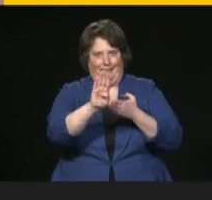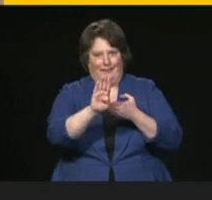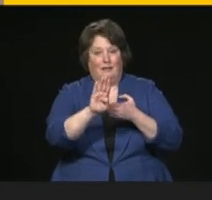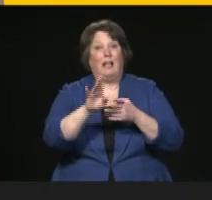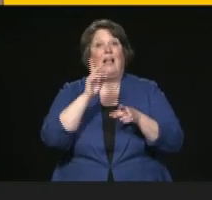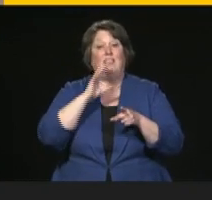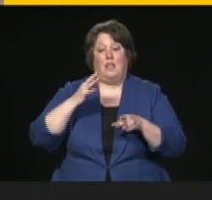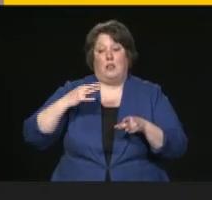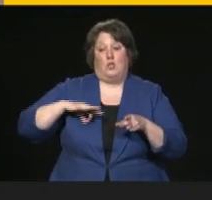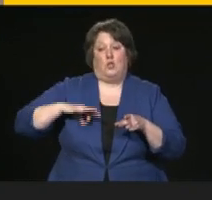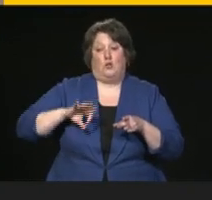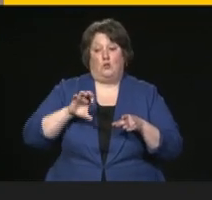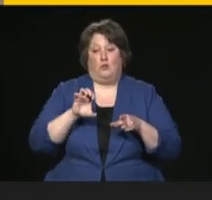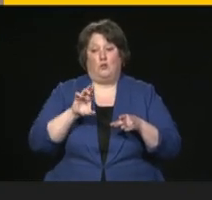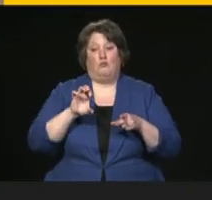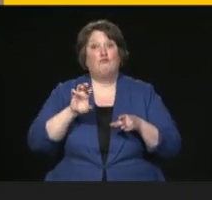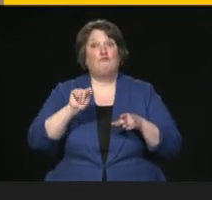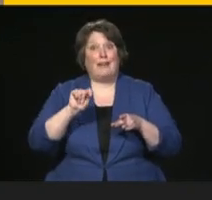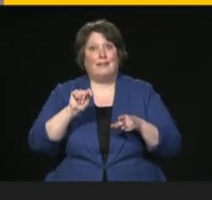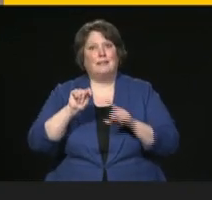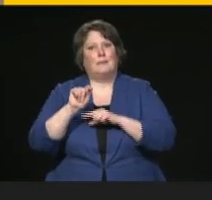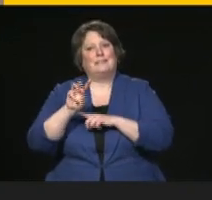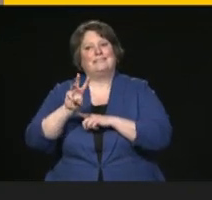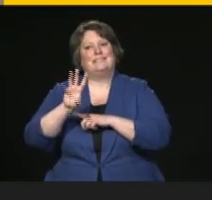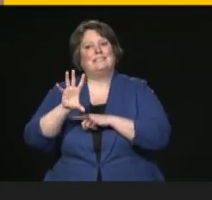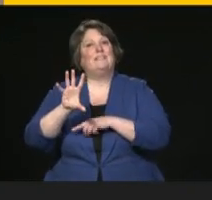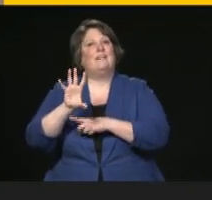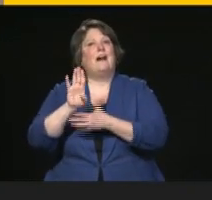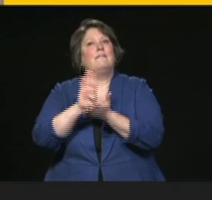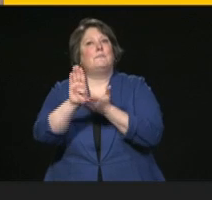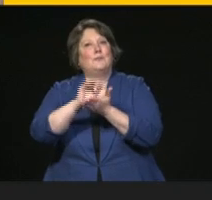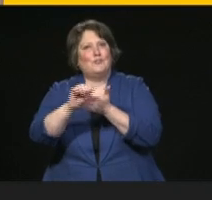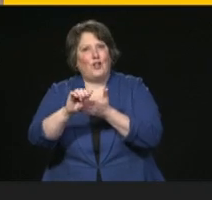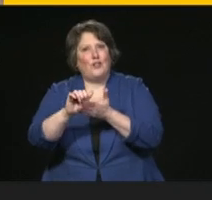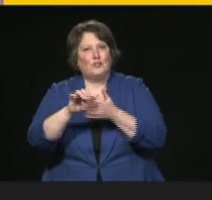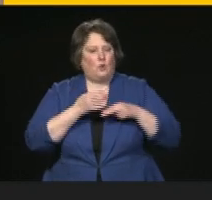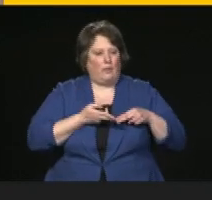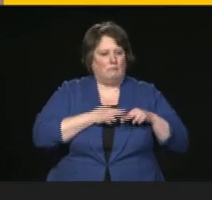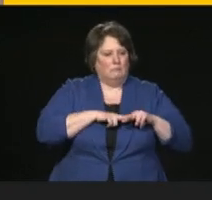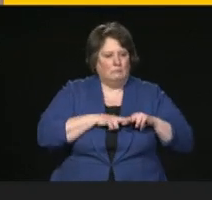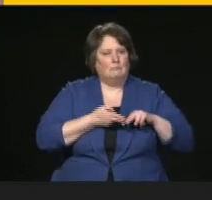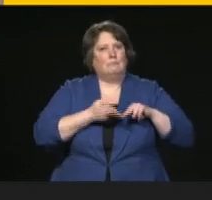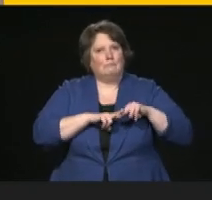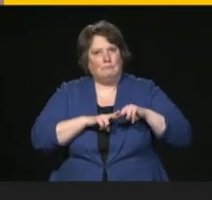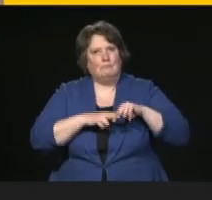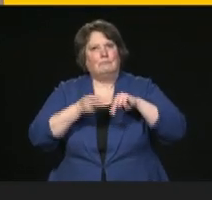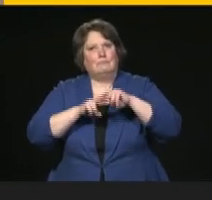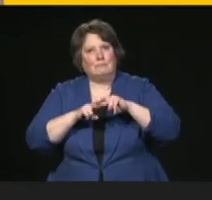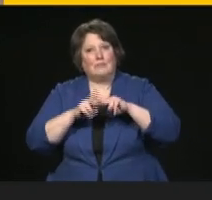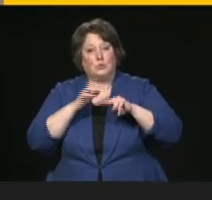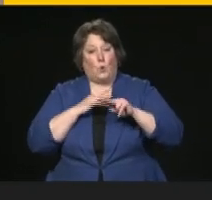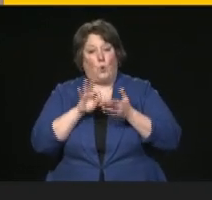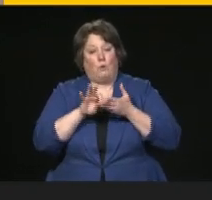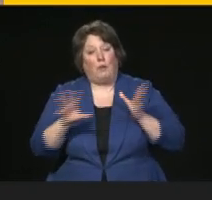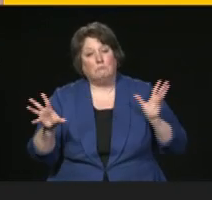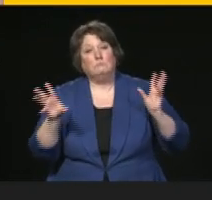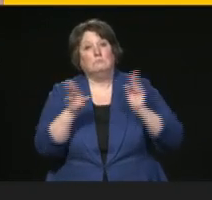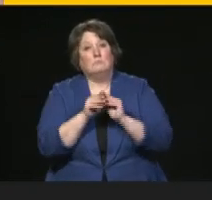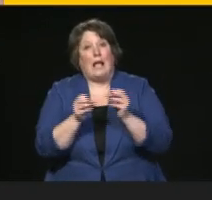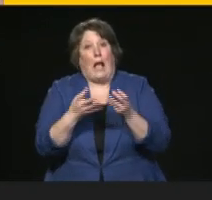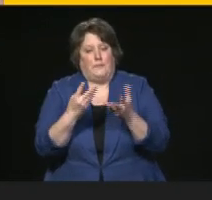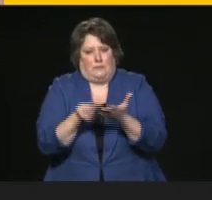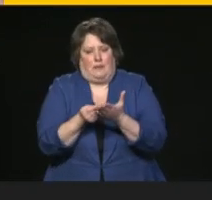$65 billion of credit. And so that's going to enable the businesses that go out and talk to their